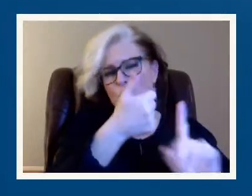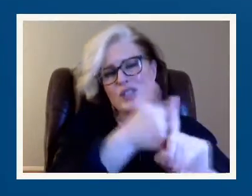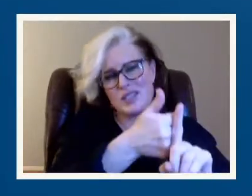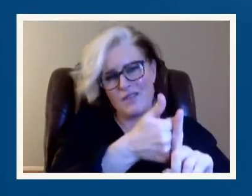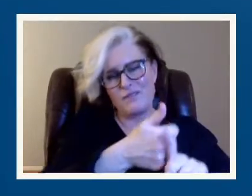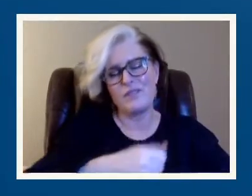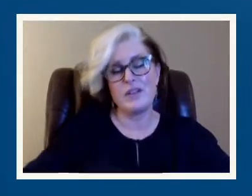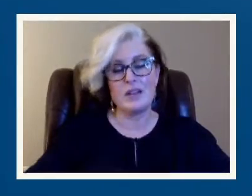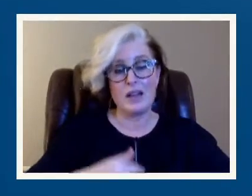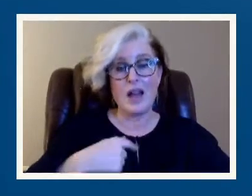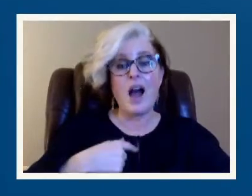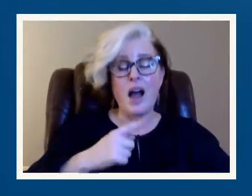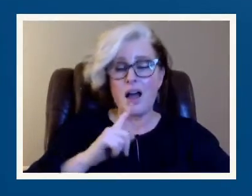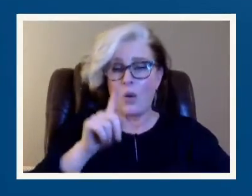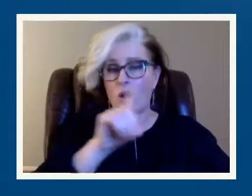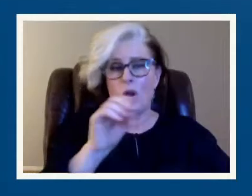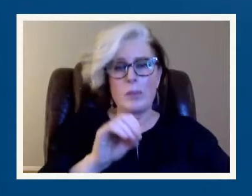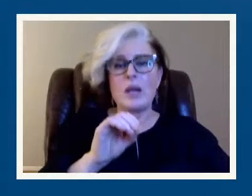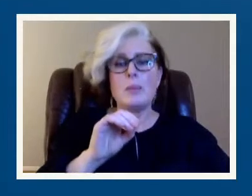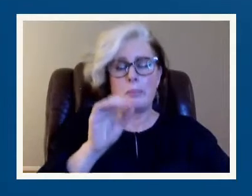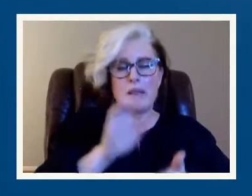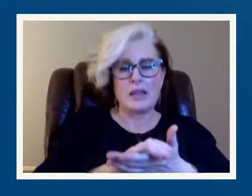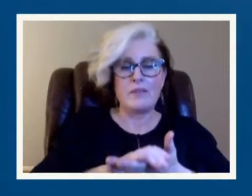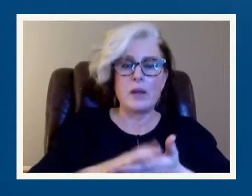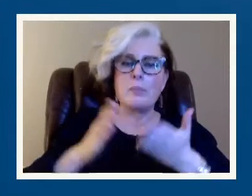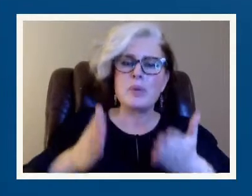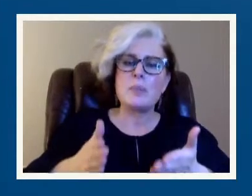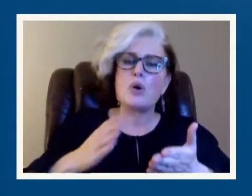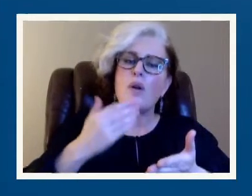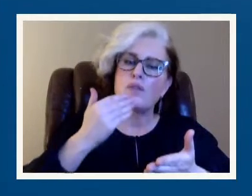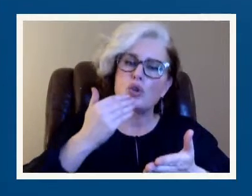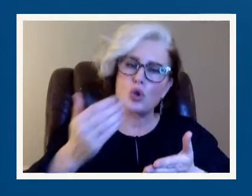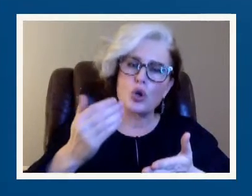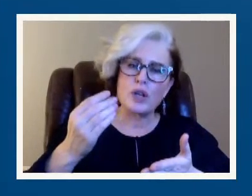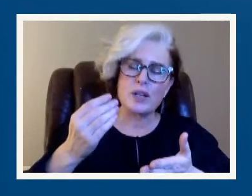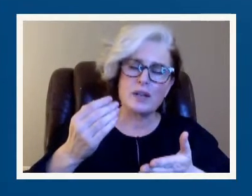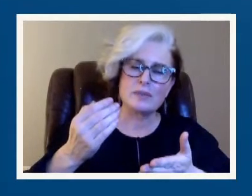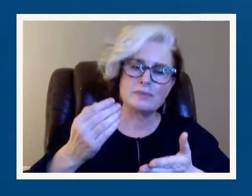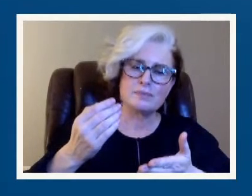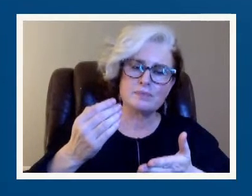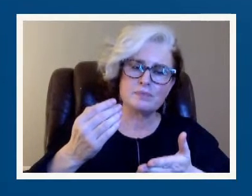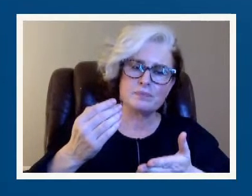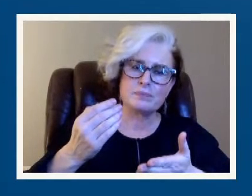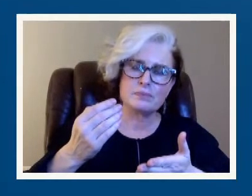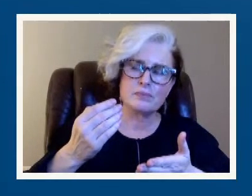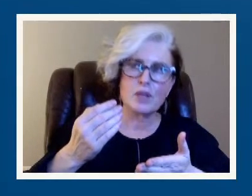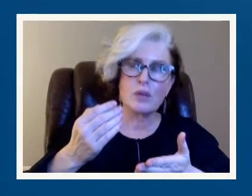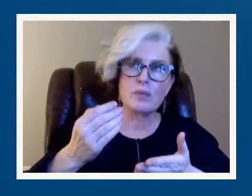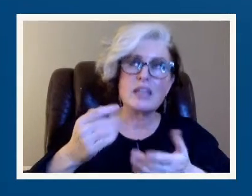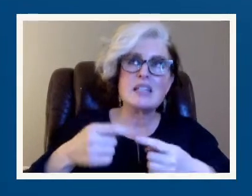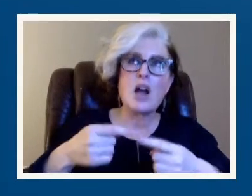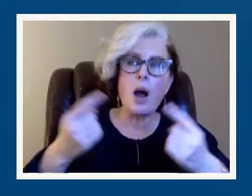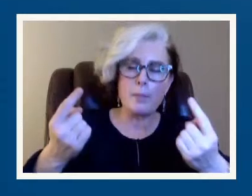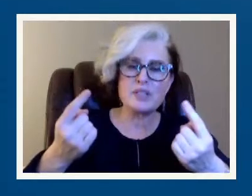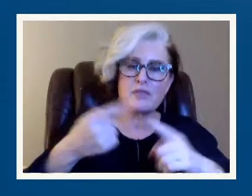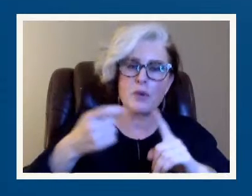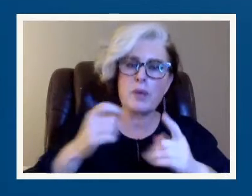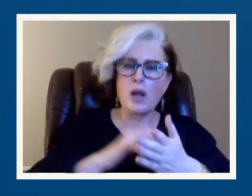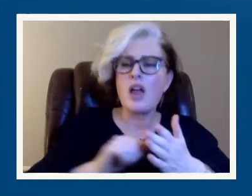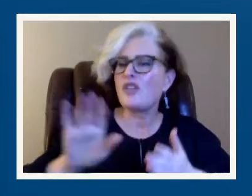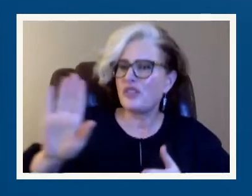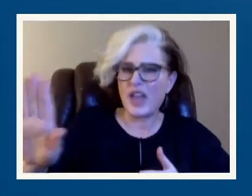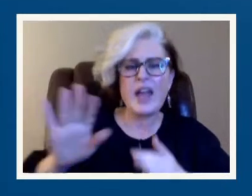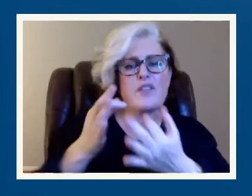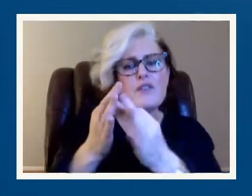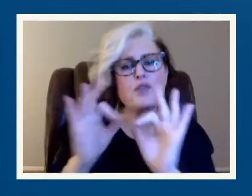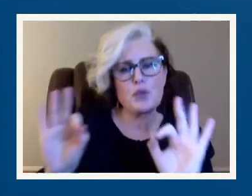I genuinely believe there are people of good conscience who differ from me on abortion, and they should be free to make those choices